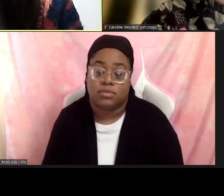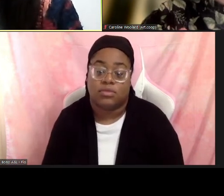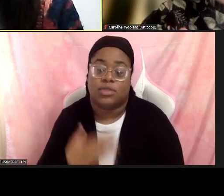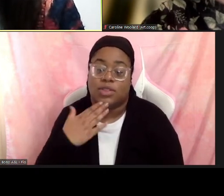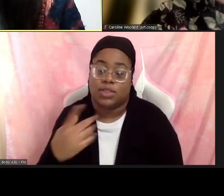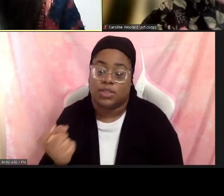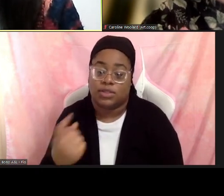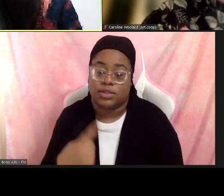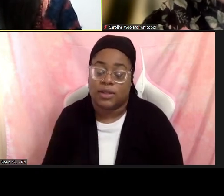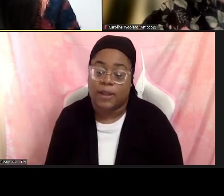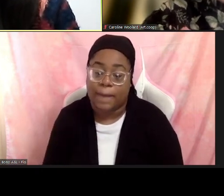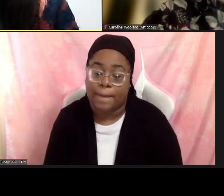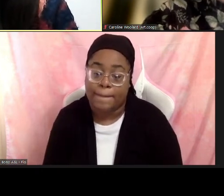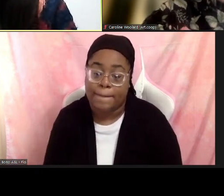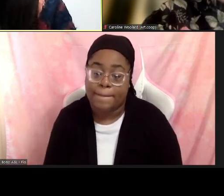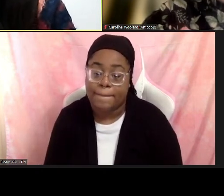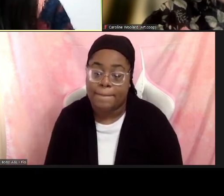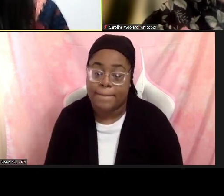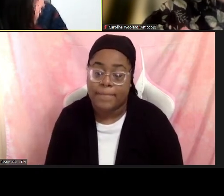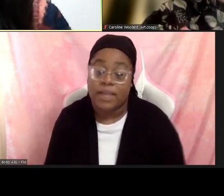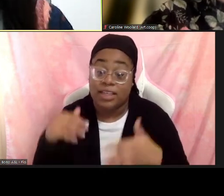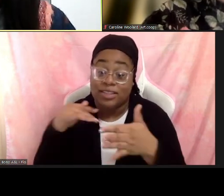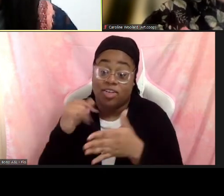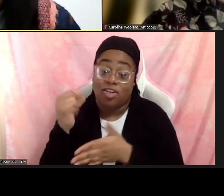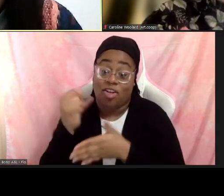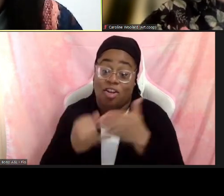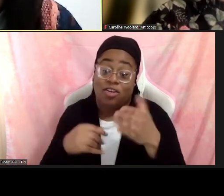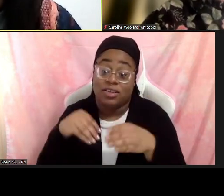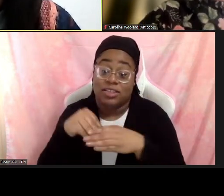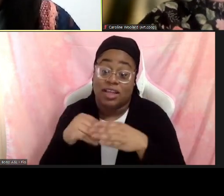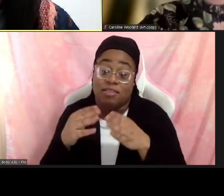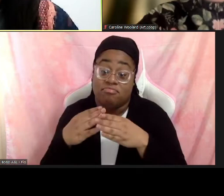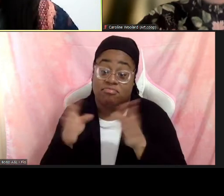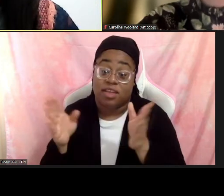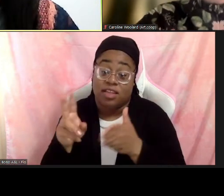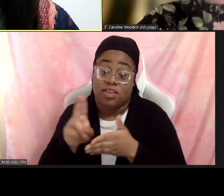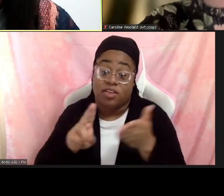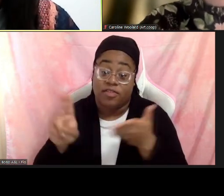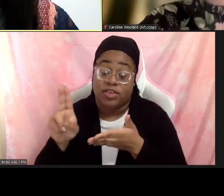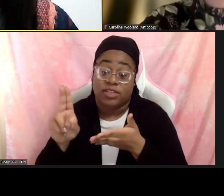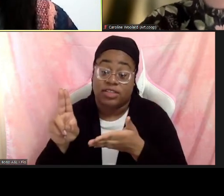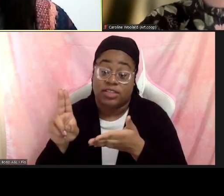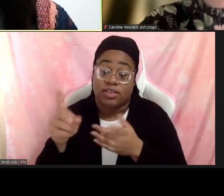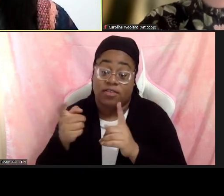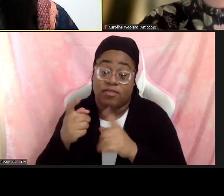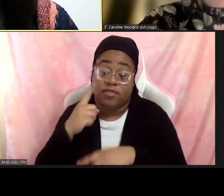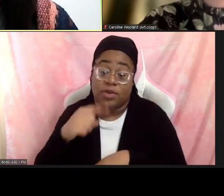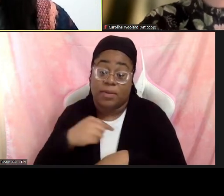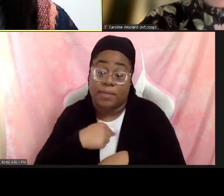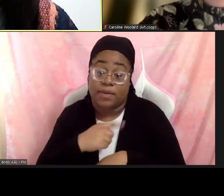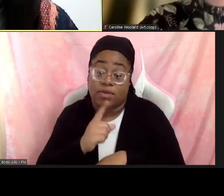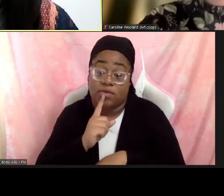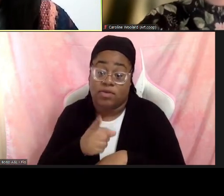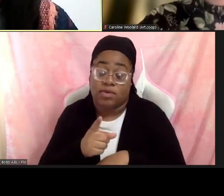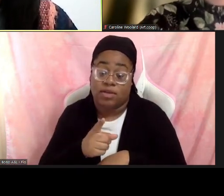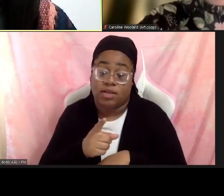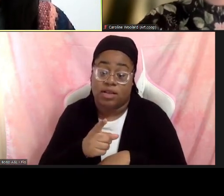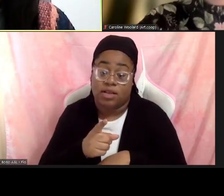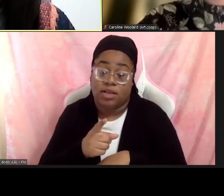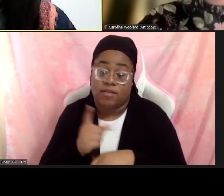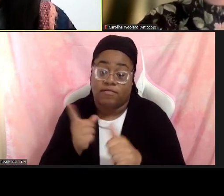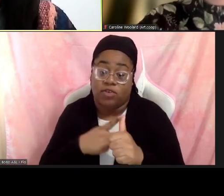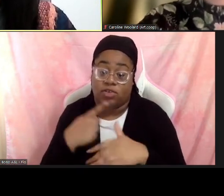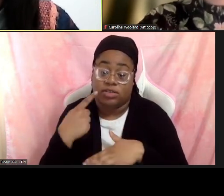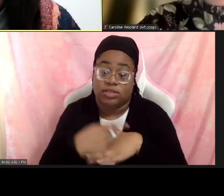question. I studied arts in the public university of the Basque Country, and for me it was pretty shocking that since the first day they